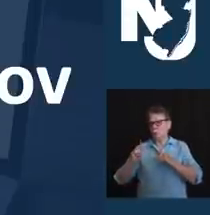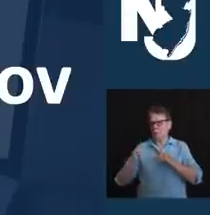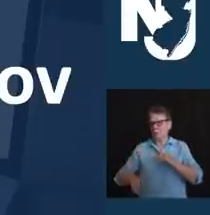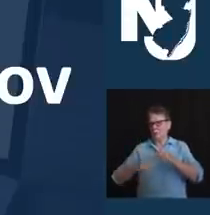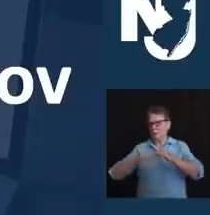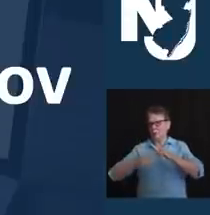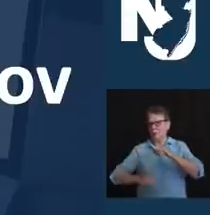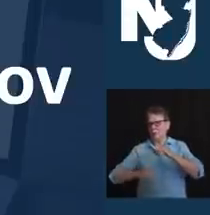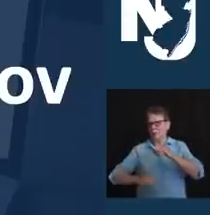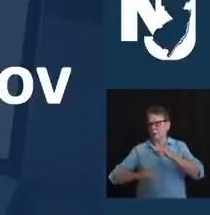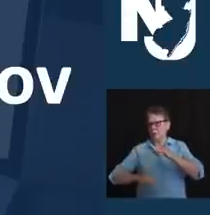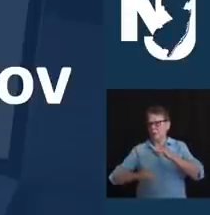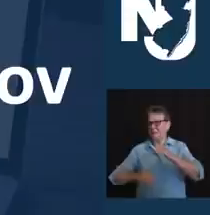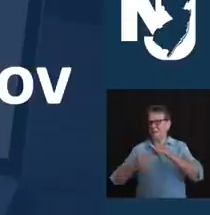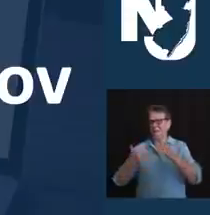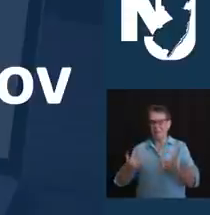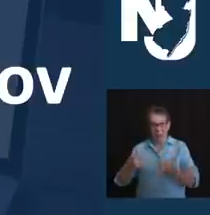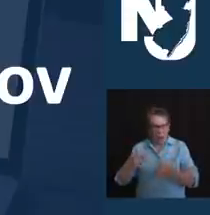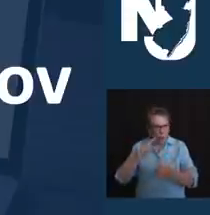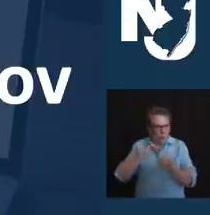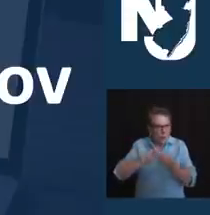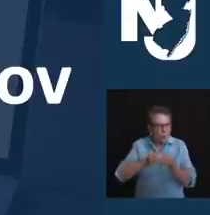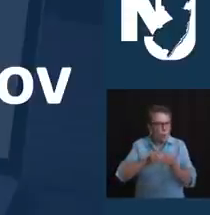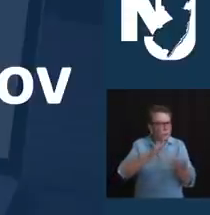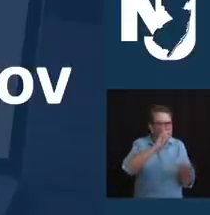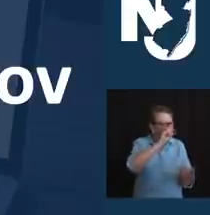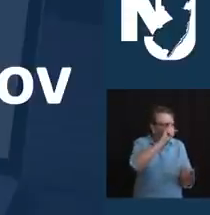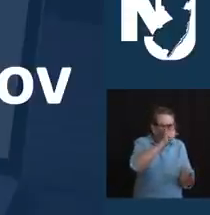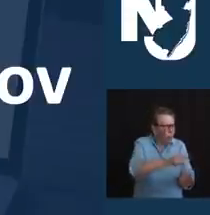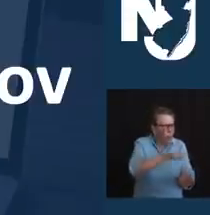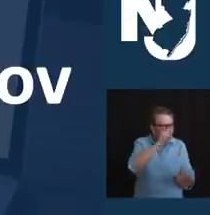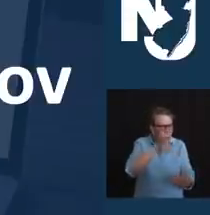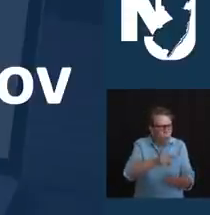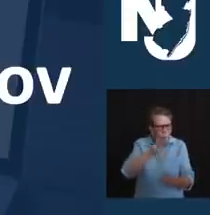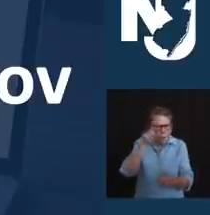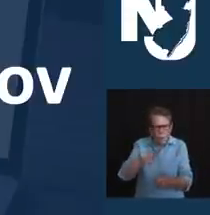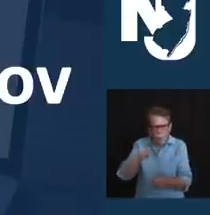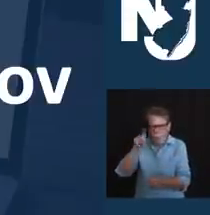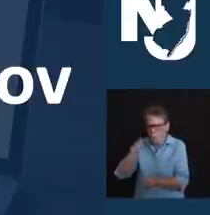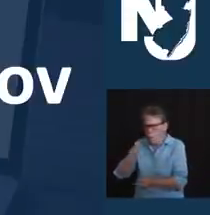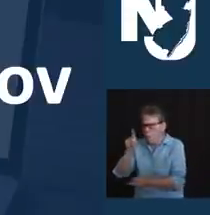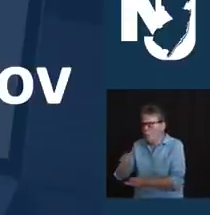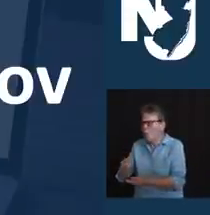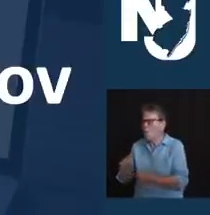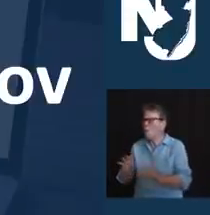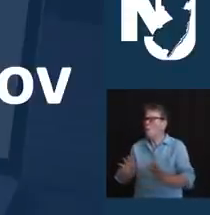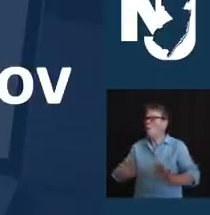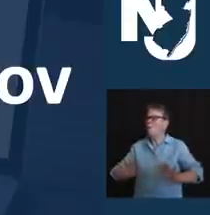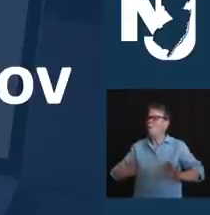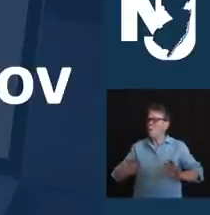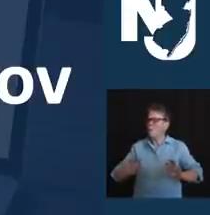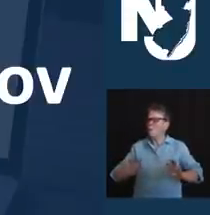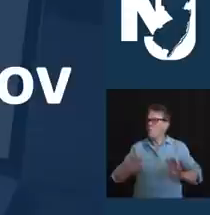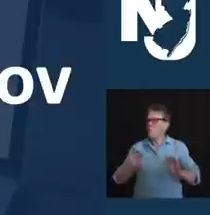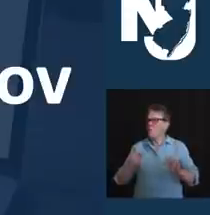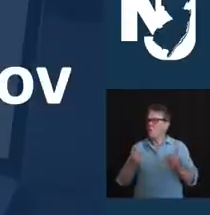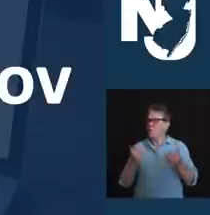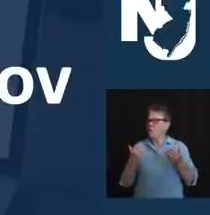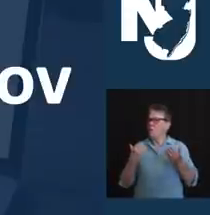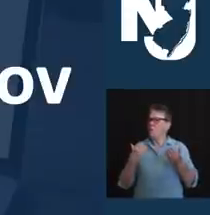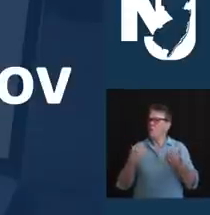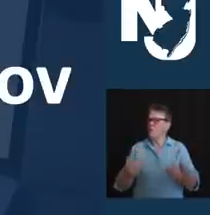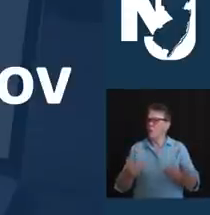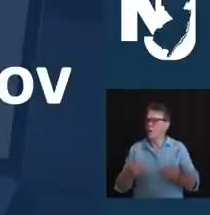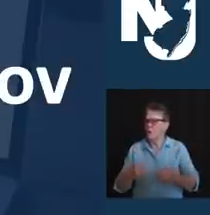scores, rate of transmission, all continuing to trend in the right direction. Our vaccination numbers have also gone